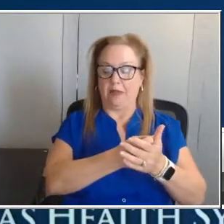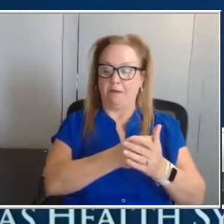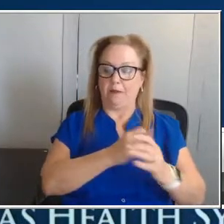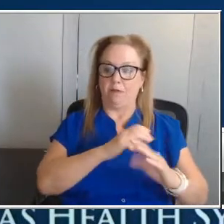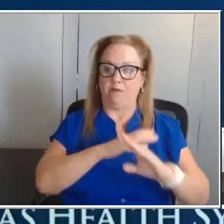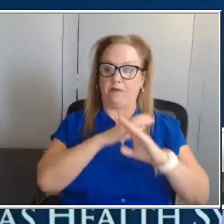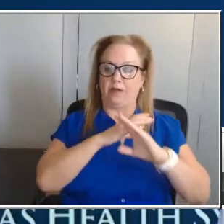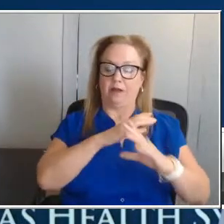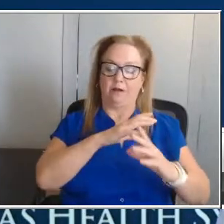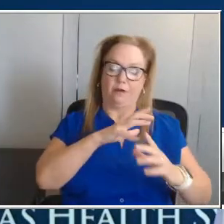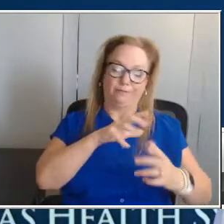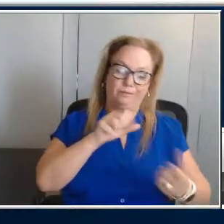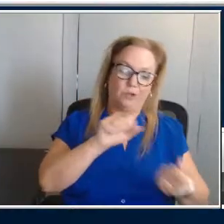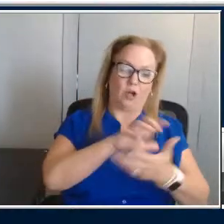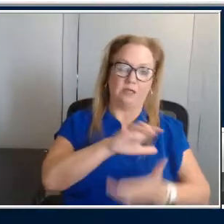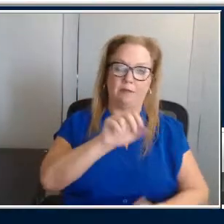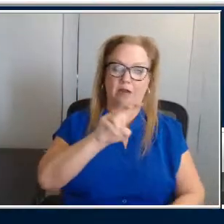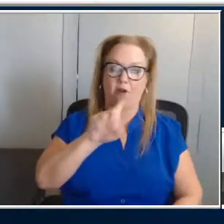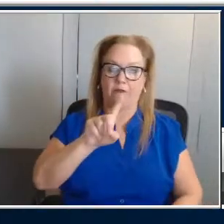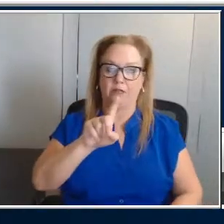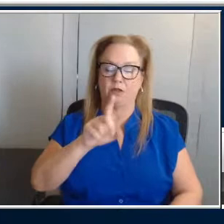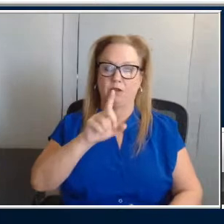COVID. So it's a very hard ball